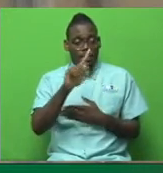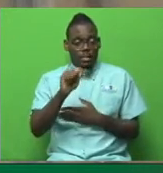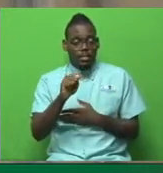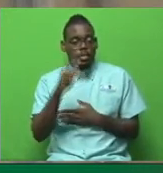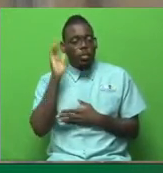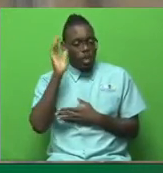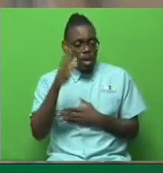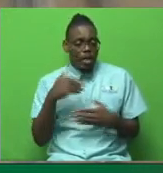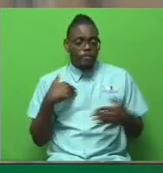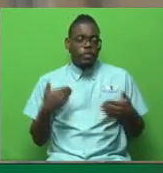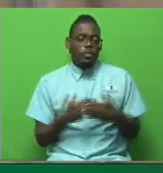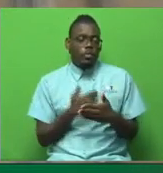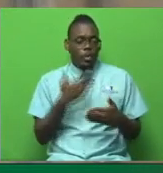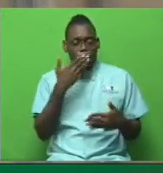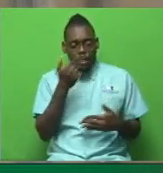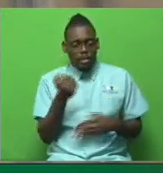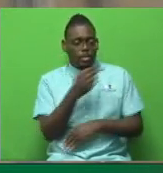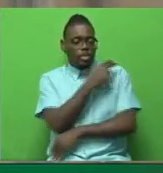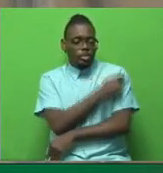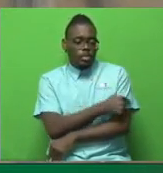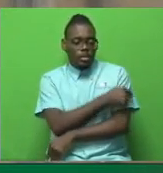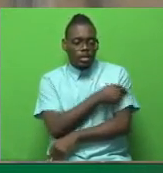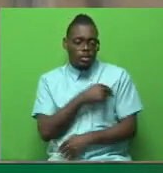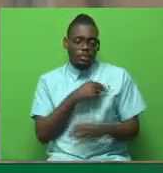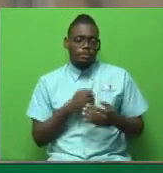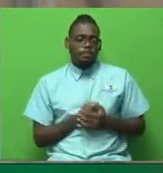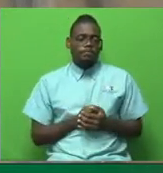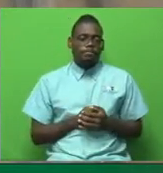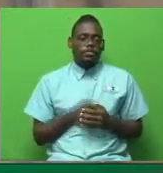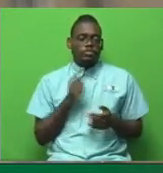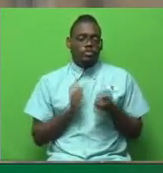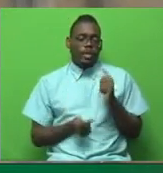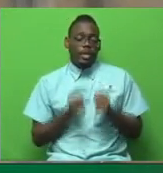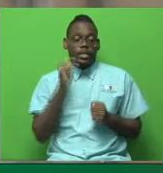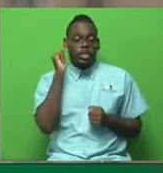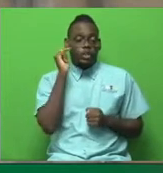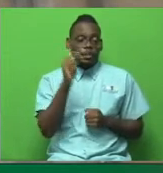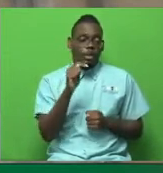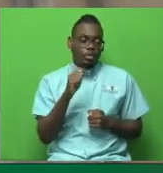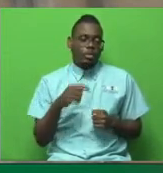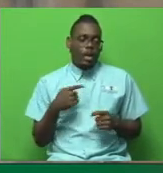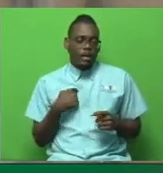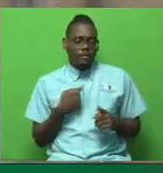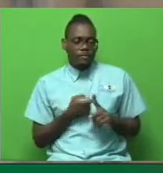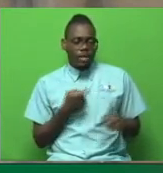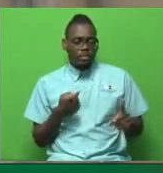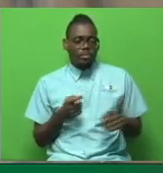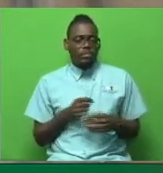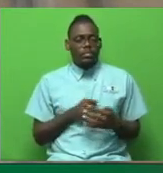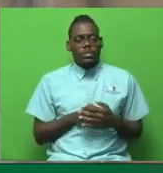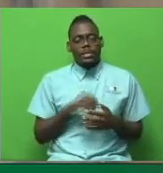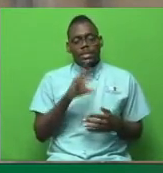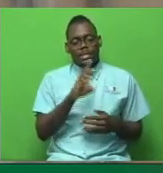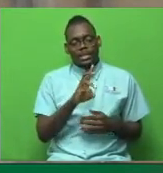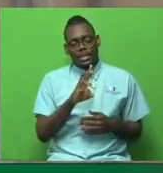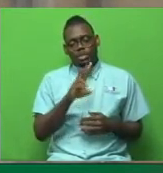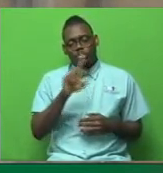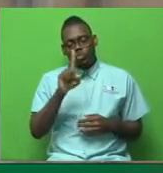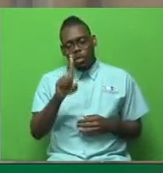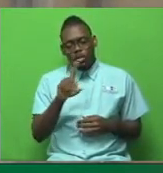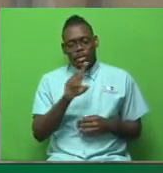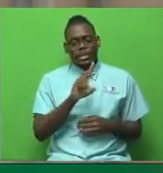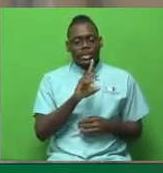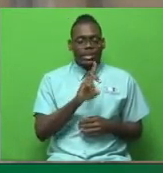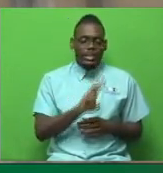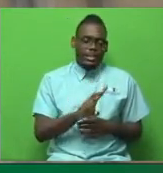Tobago in its 60th year 61st year and 62nd year of Independence can be proud of